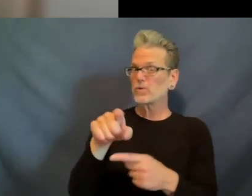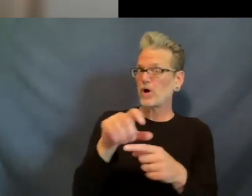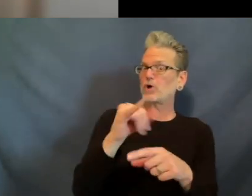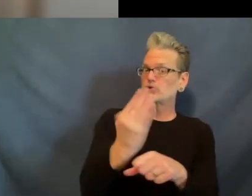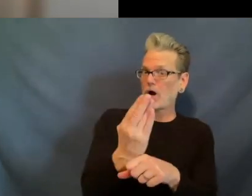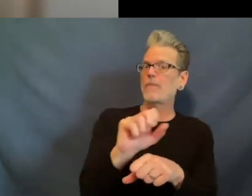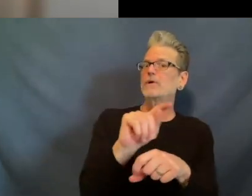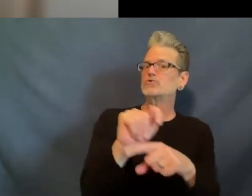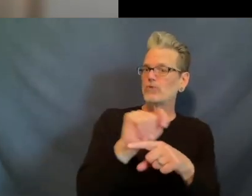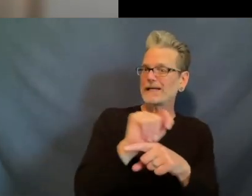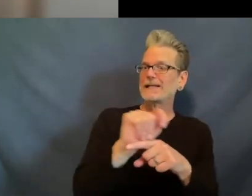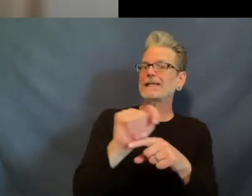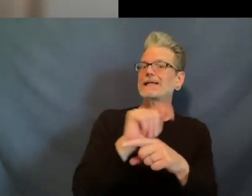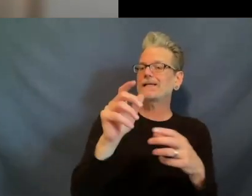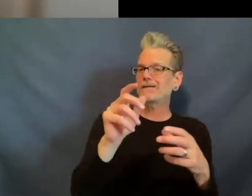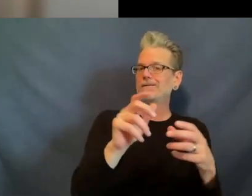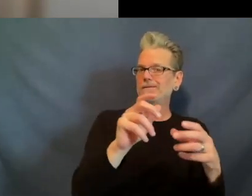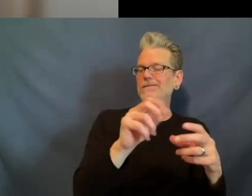manpower development institution.